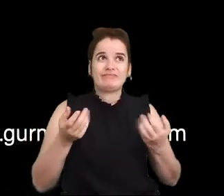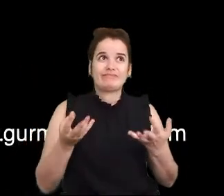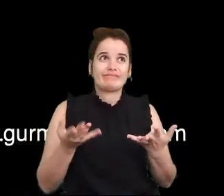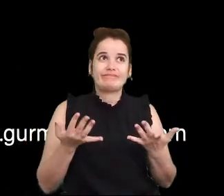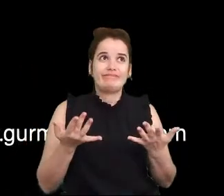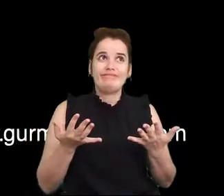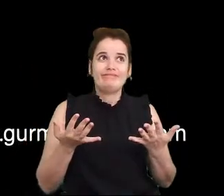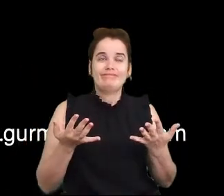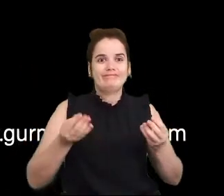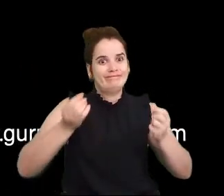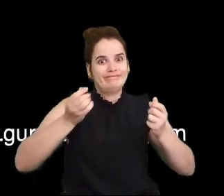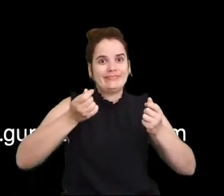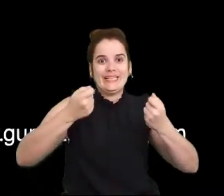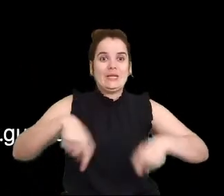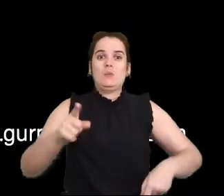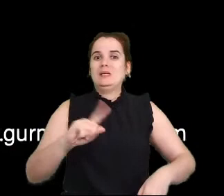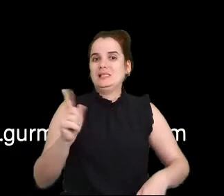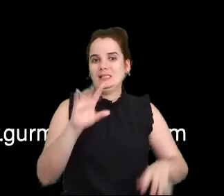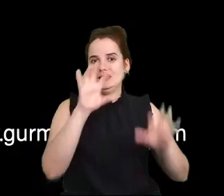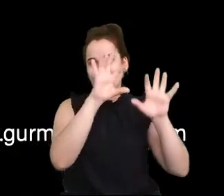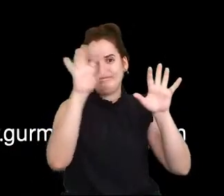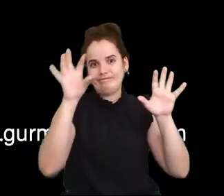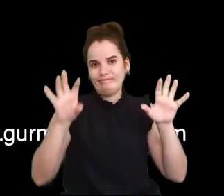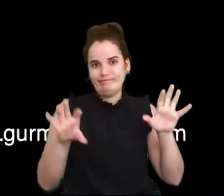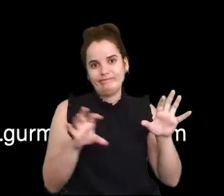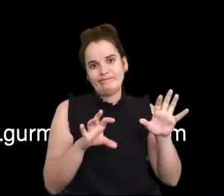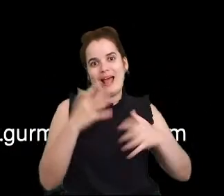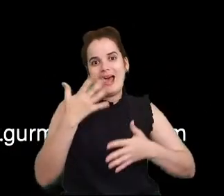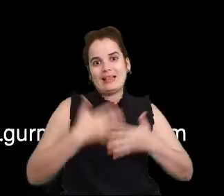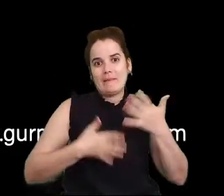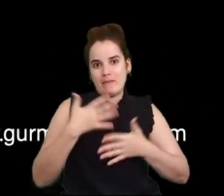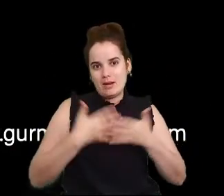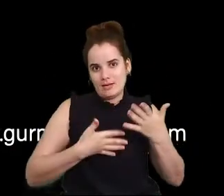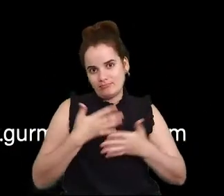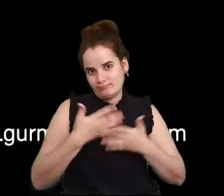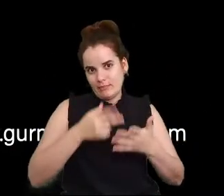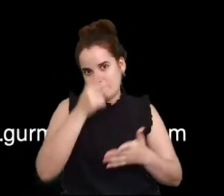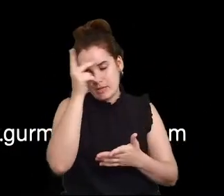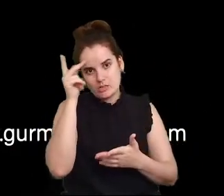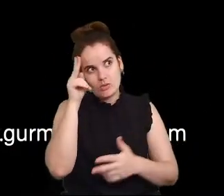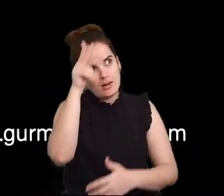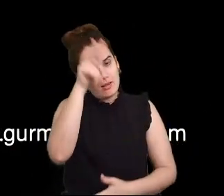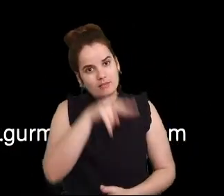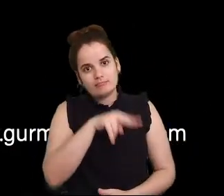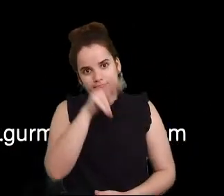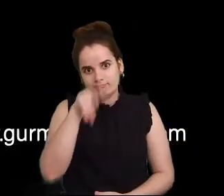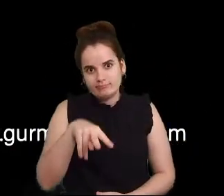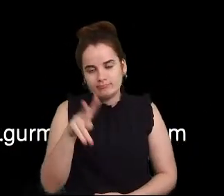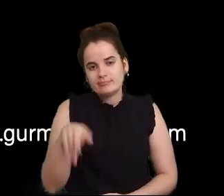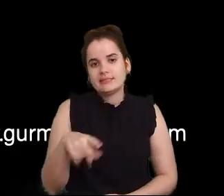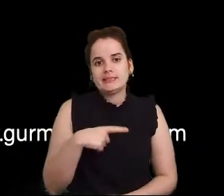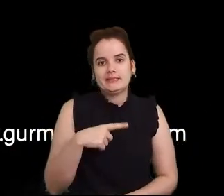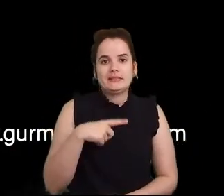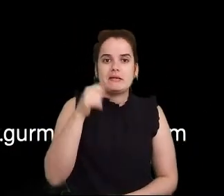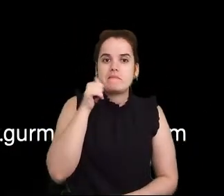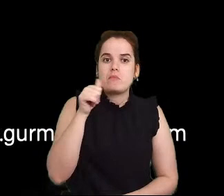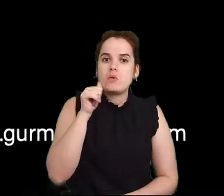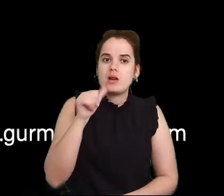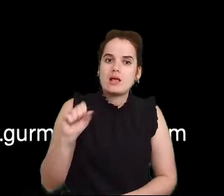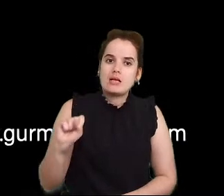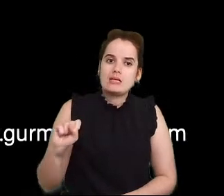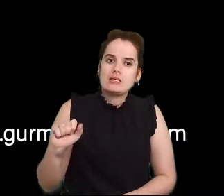that Sarah Fossheim, who is a database designer and focuses a lot